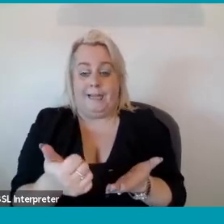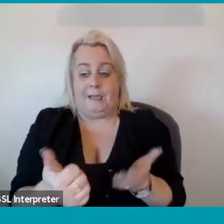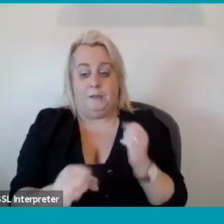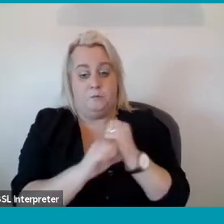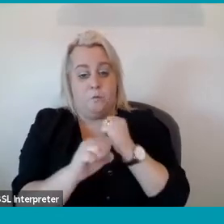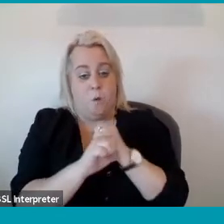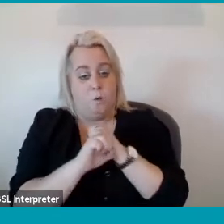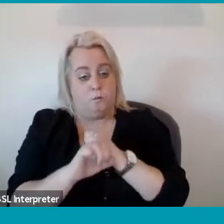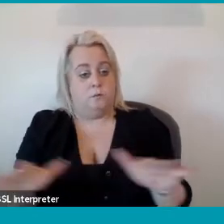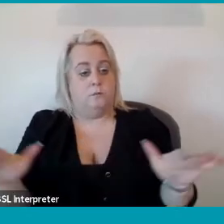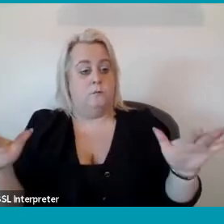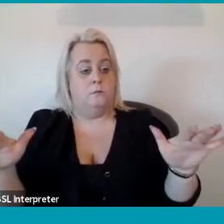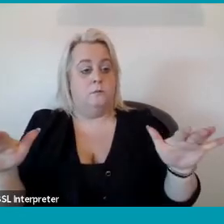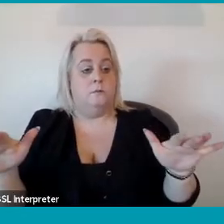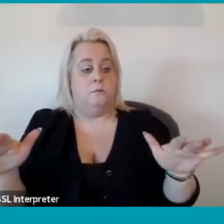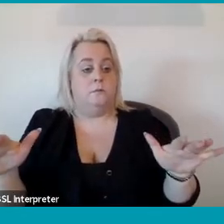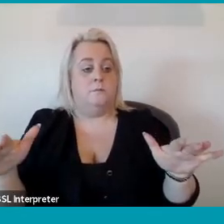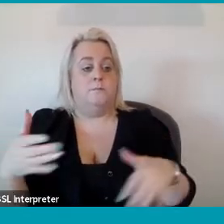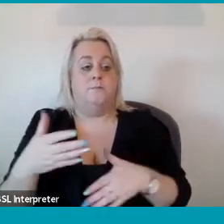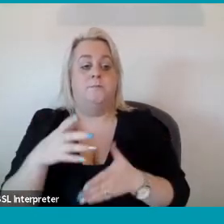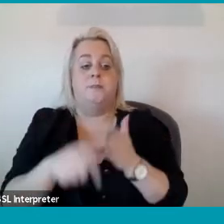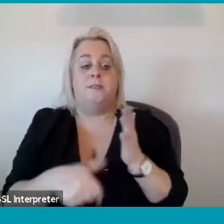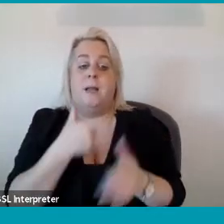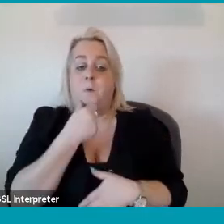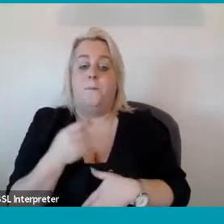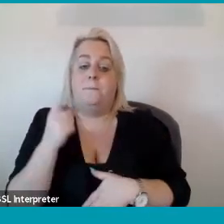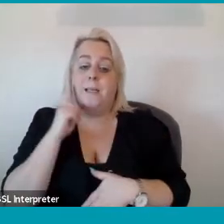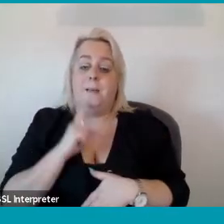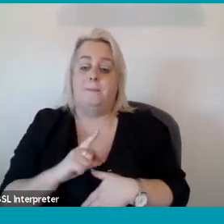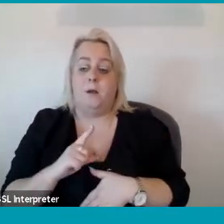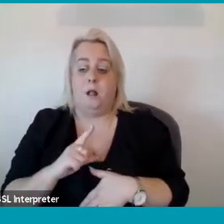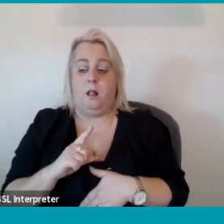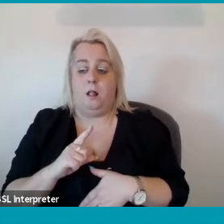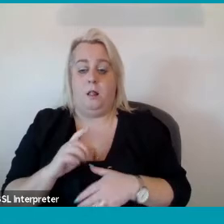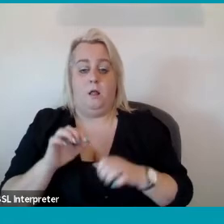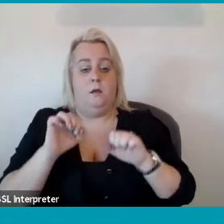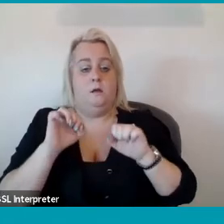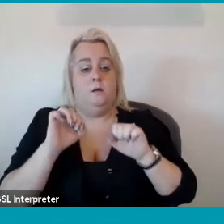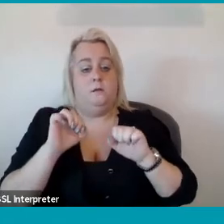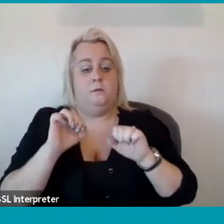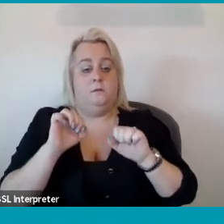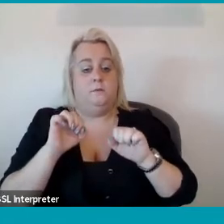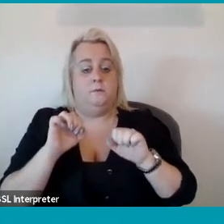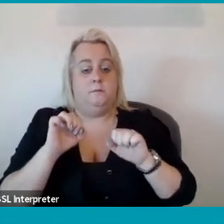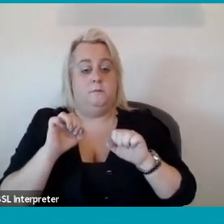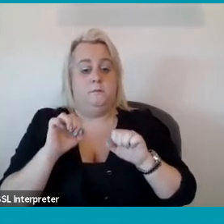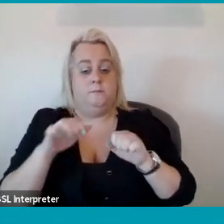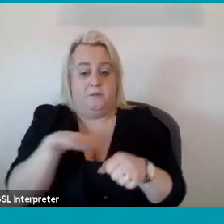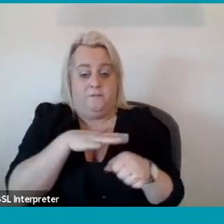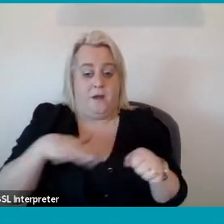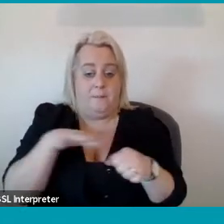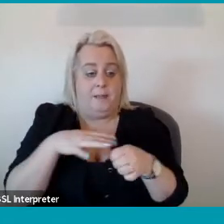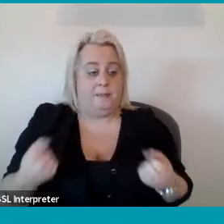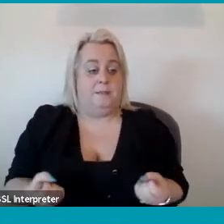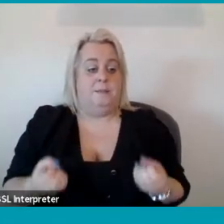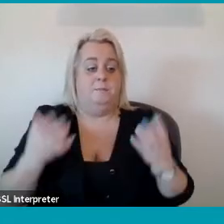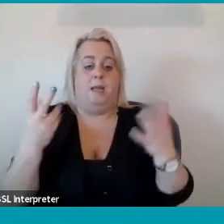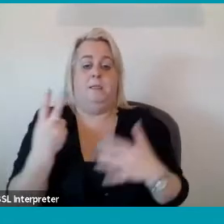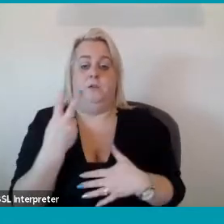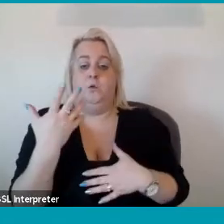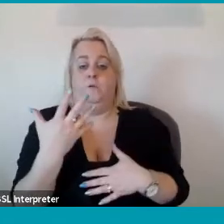families spend more than £250 billion a year. And that's a huge amount of money